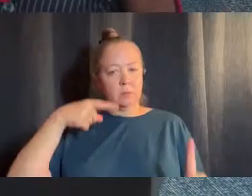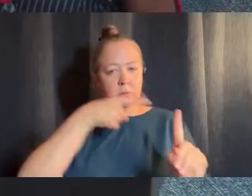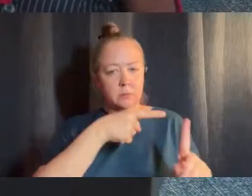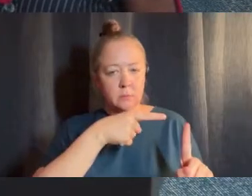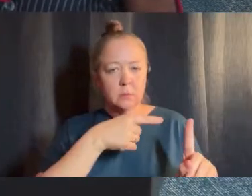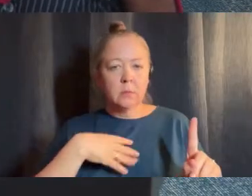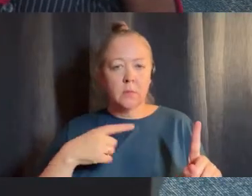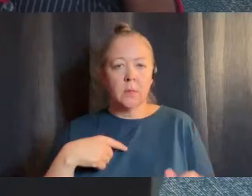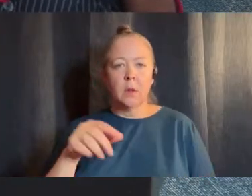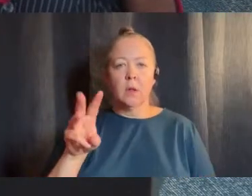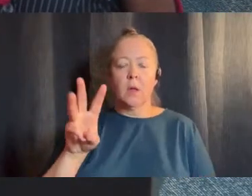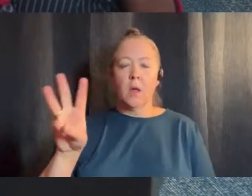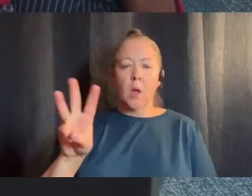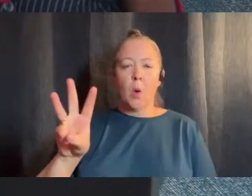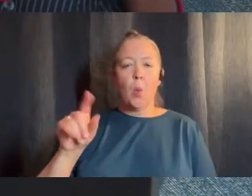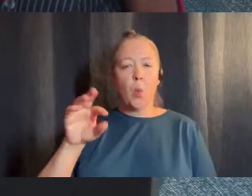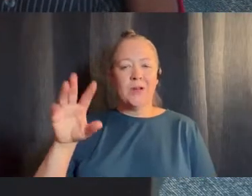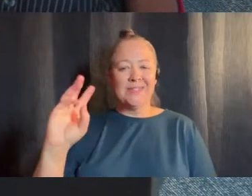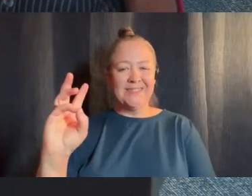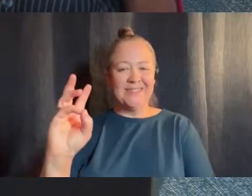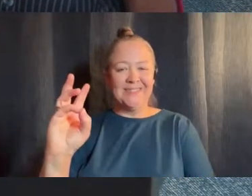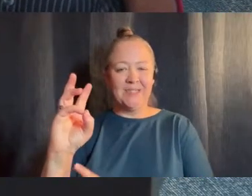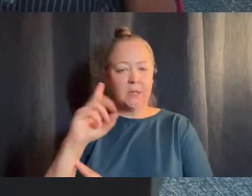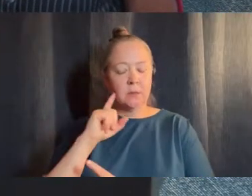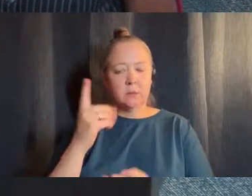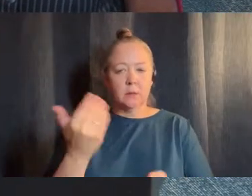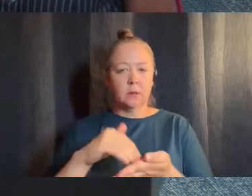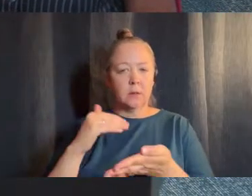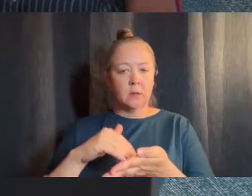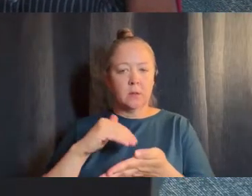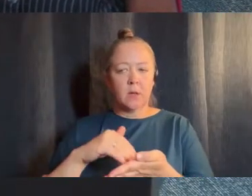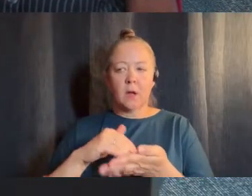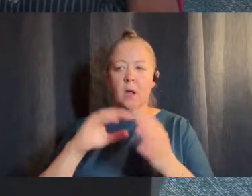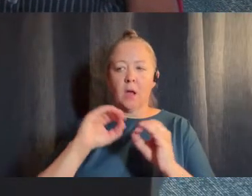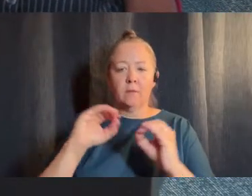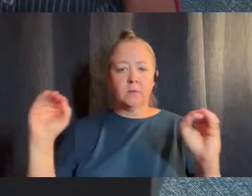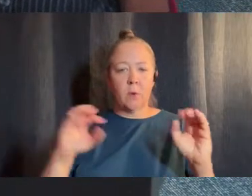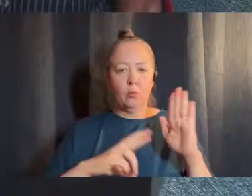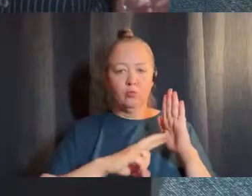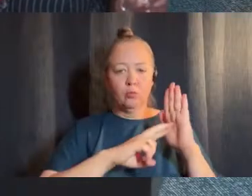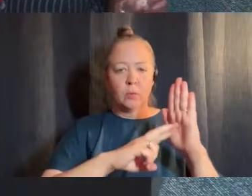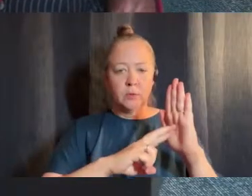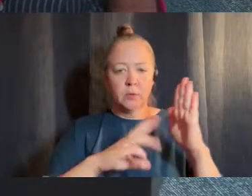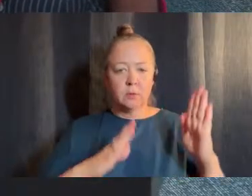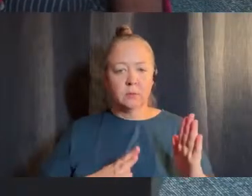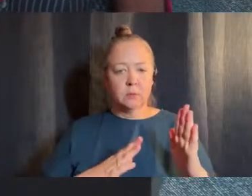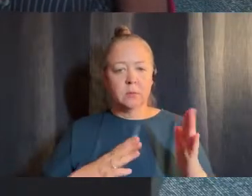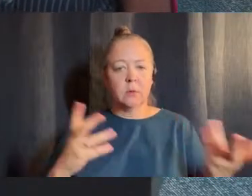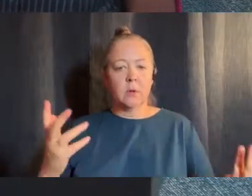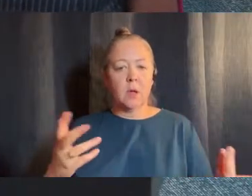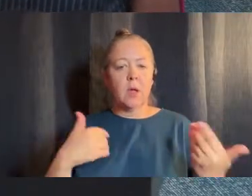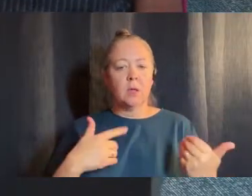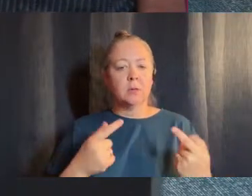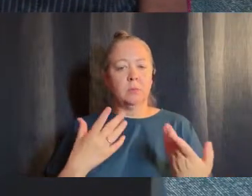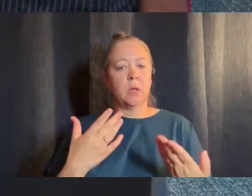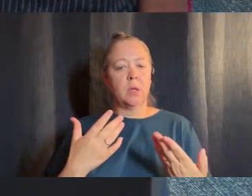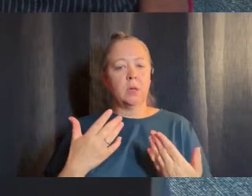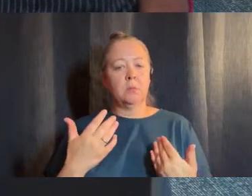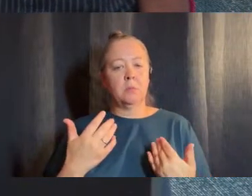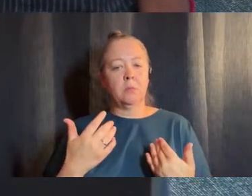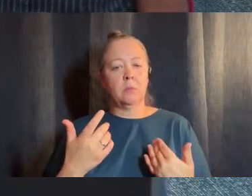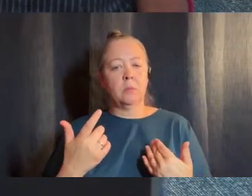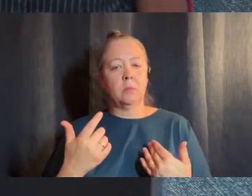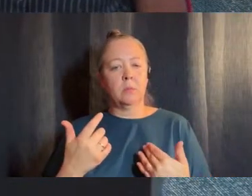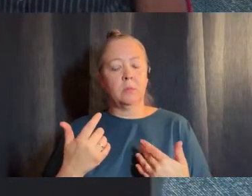without voting representation. Hasn't it been well established that Ms. Fry's boss does not support the Cheverly